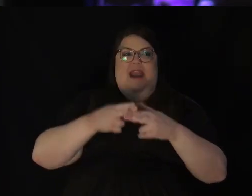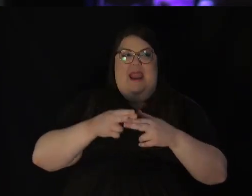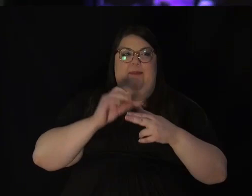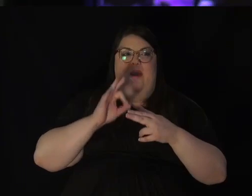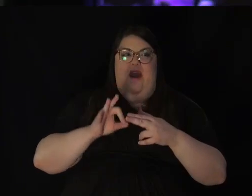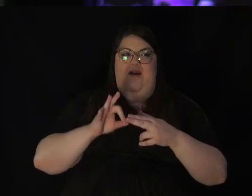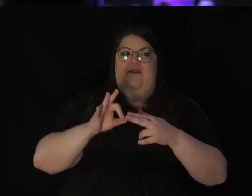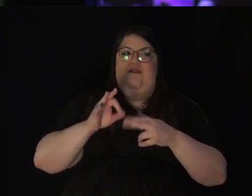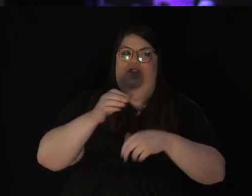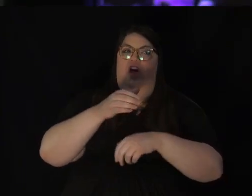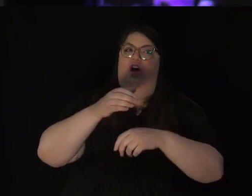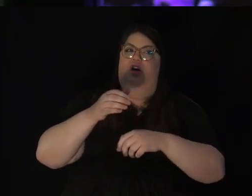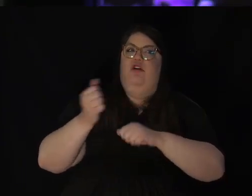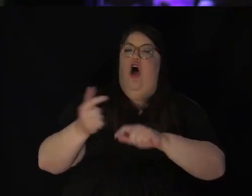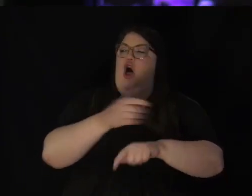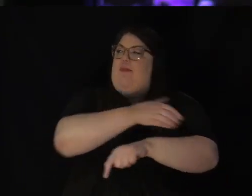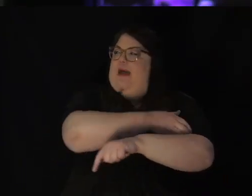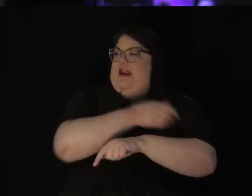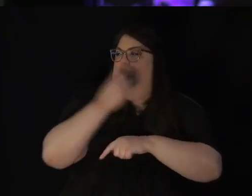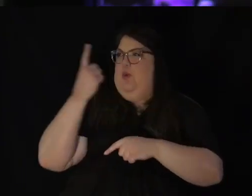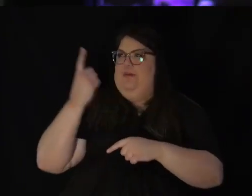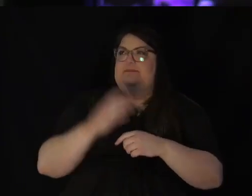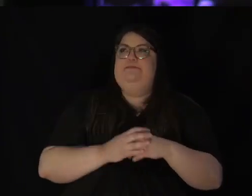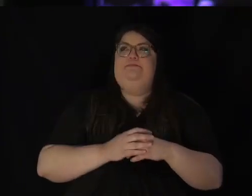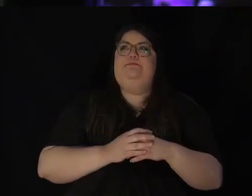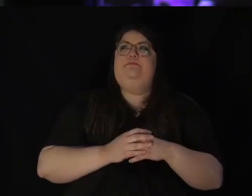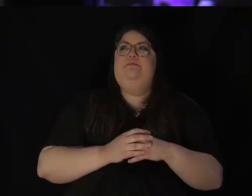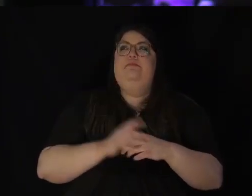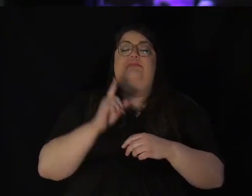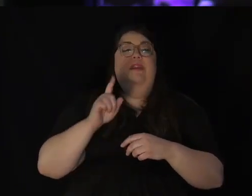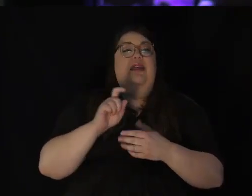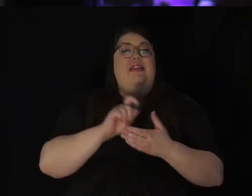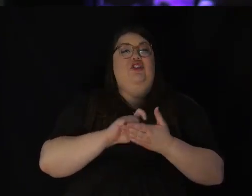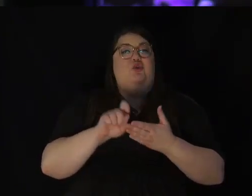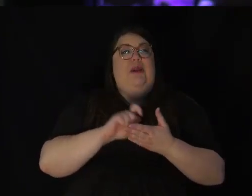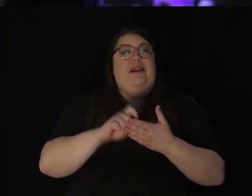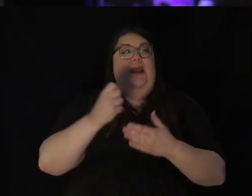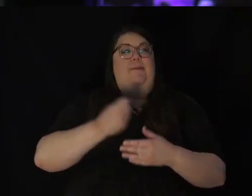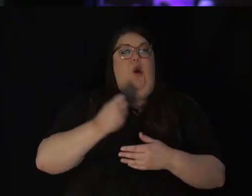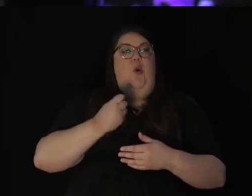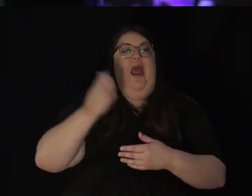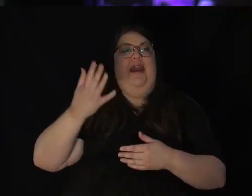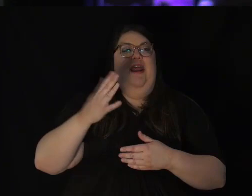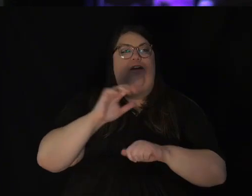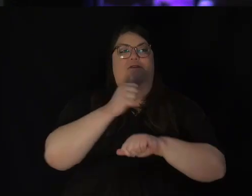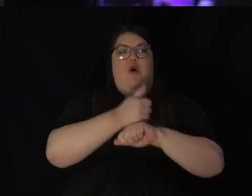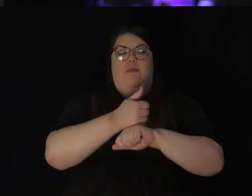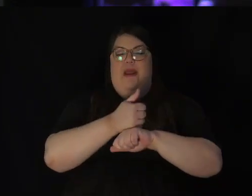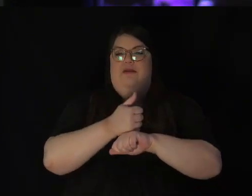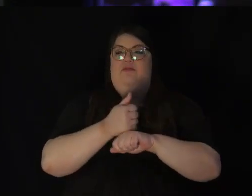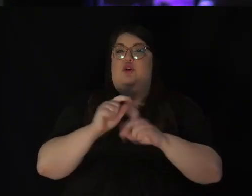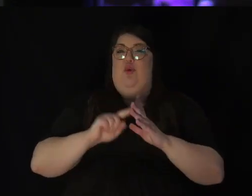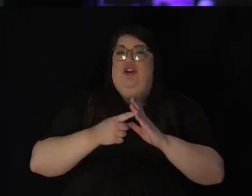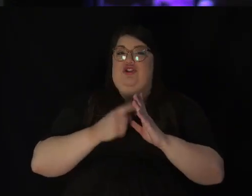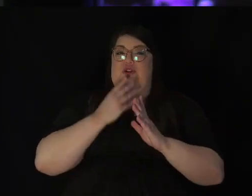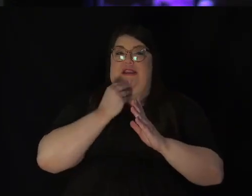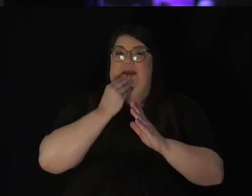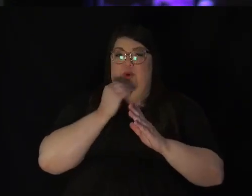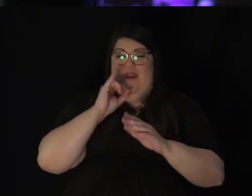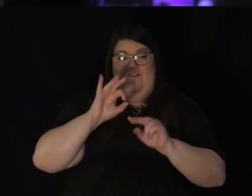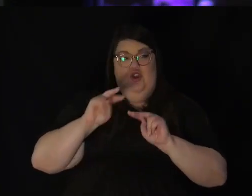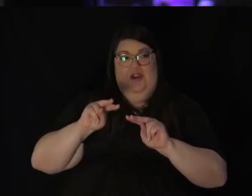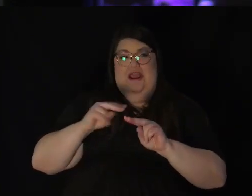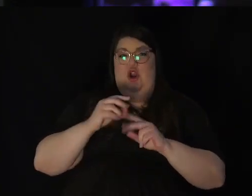people. This blessing is written in poetic format. In the original Hebrew, if you look at it in the original